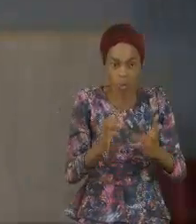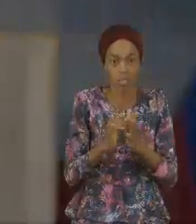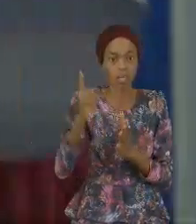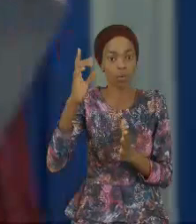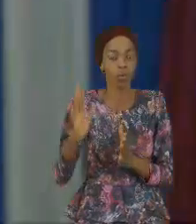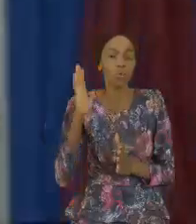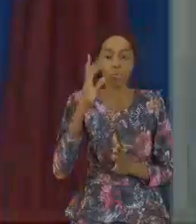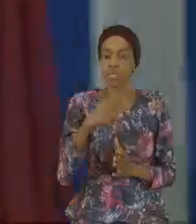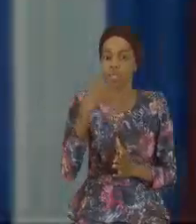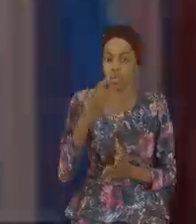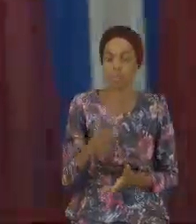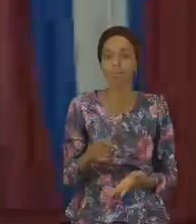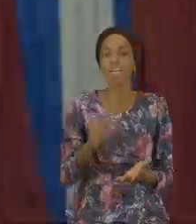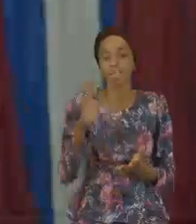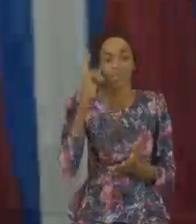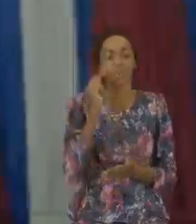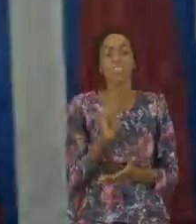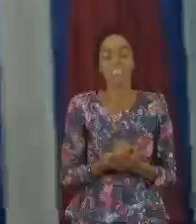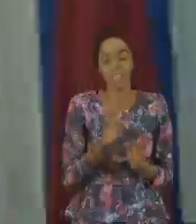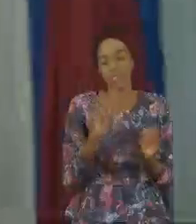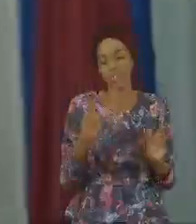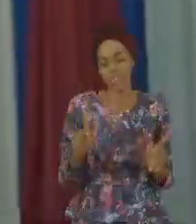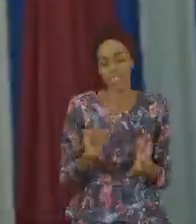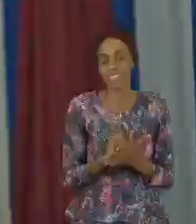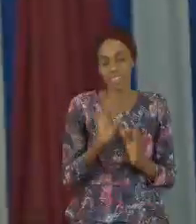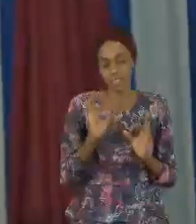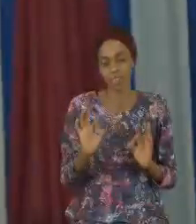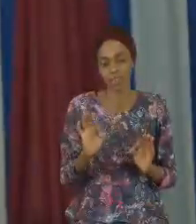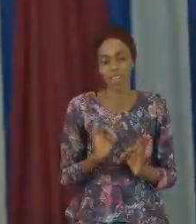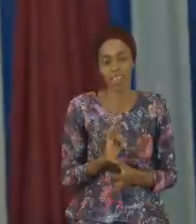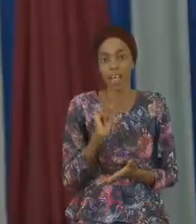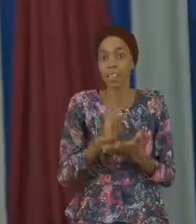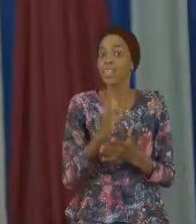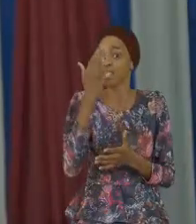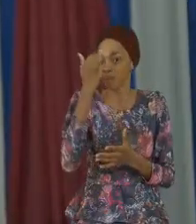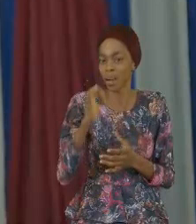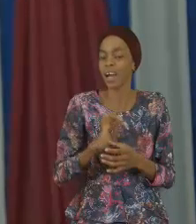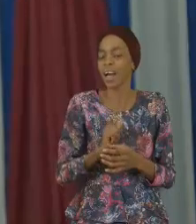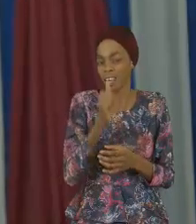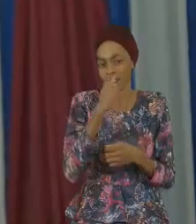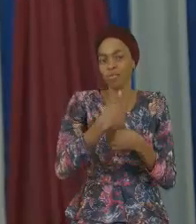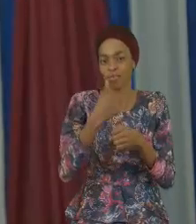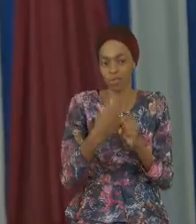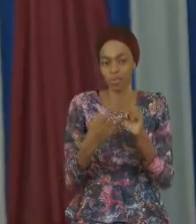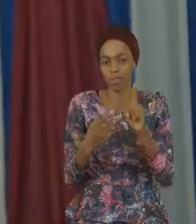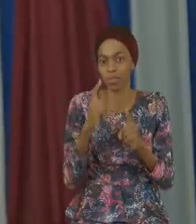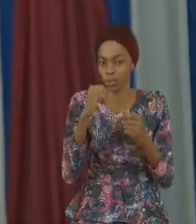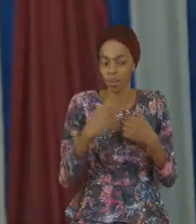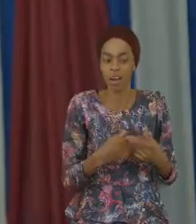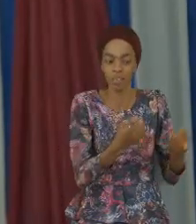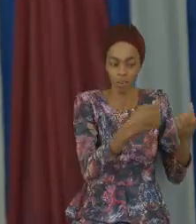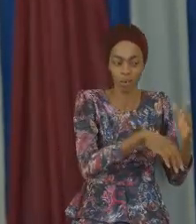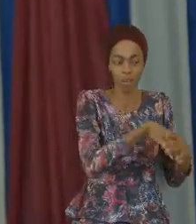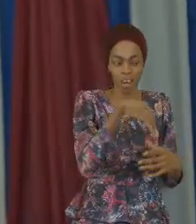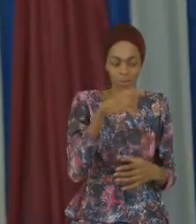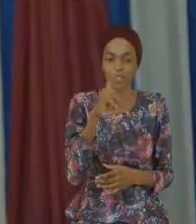say, that's right, Moses, that's right, Moses, that's what I've been forming you for. You have come out, you